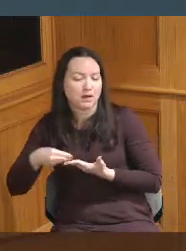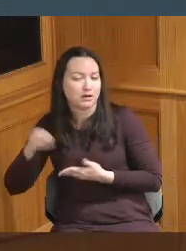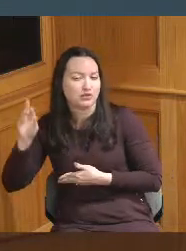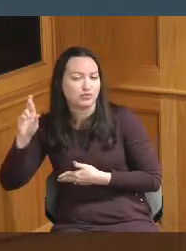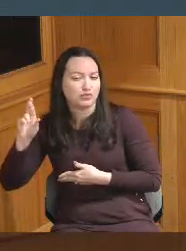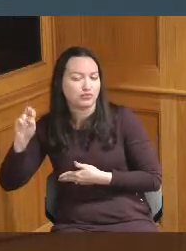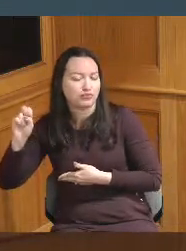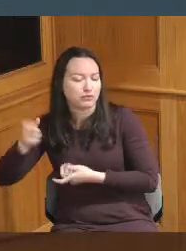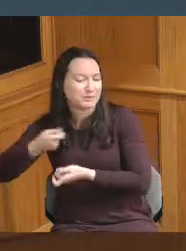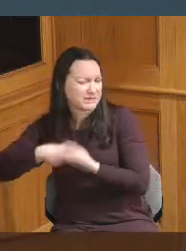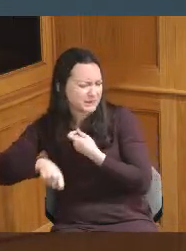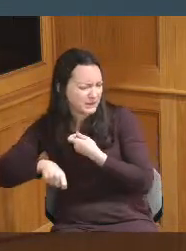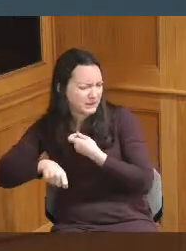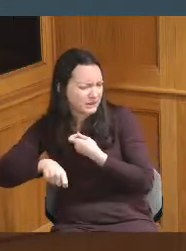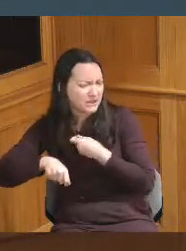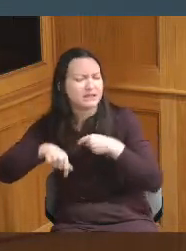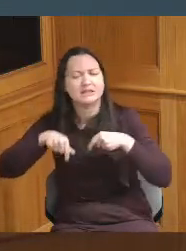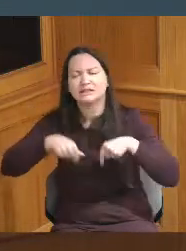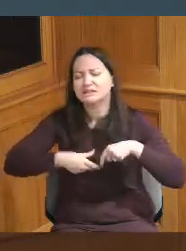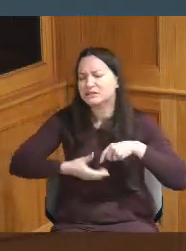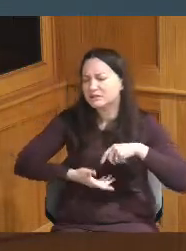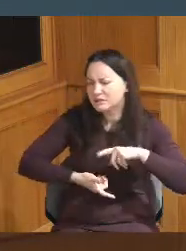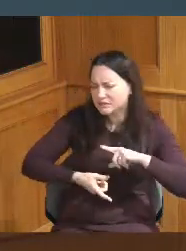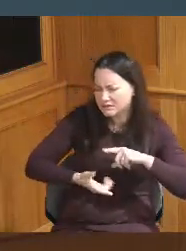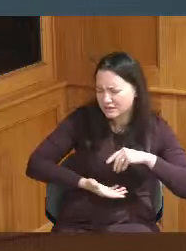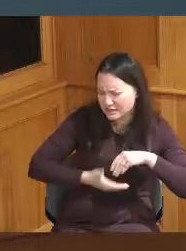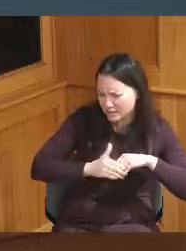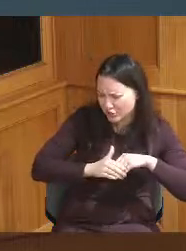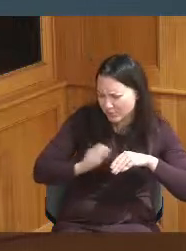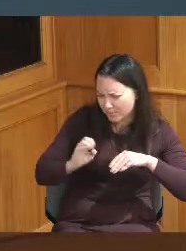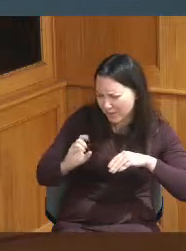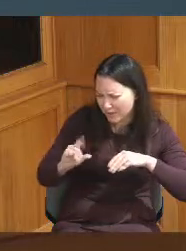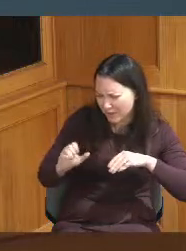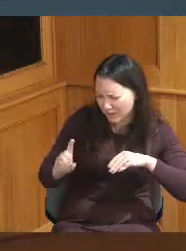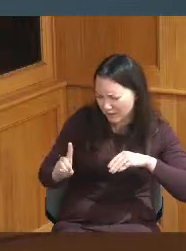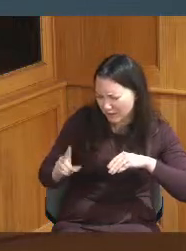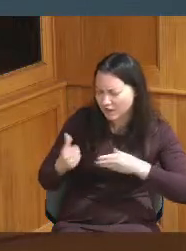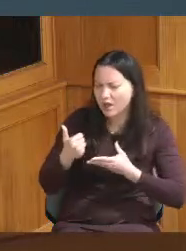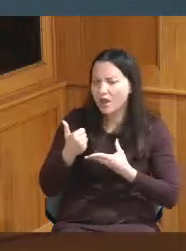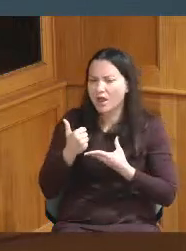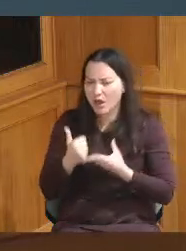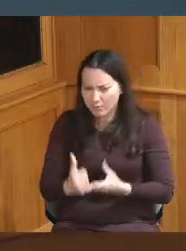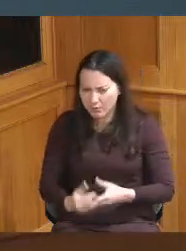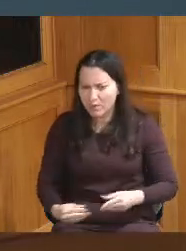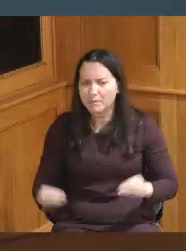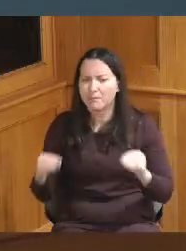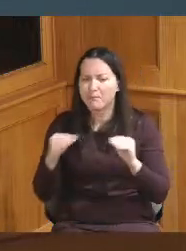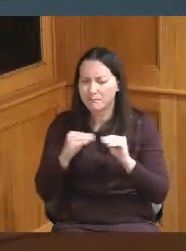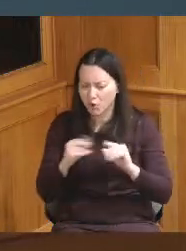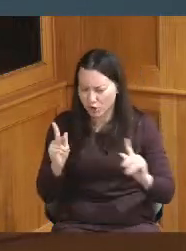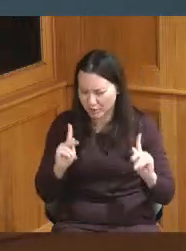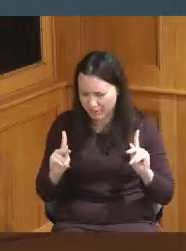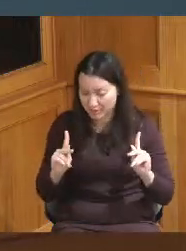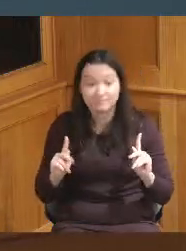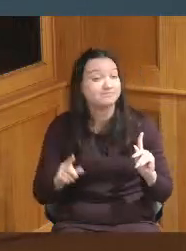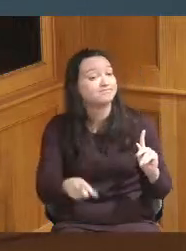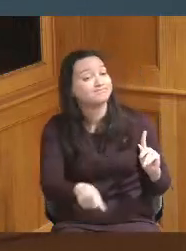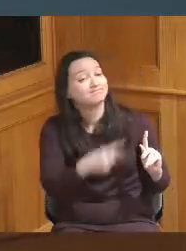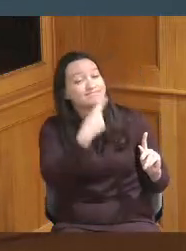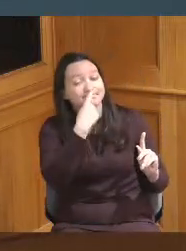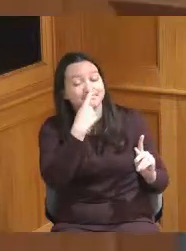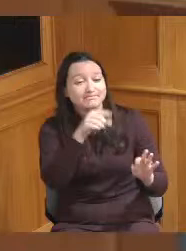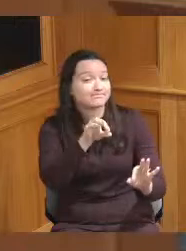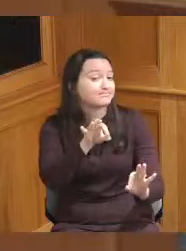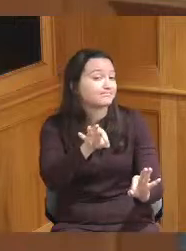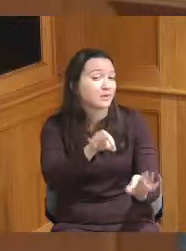put this to be an addition, I guess, mm-hmm. to Medicaid, so we can help more people. You are absolutely correct,